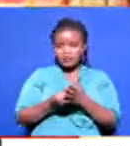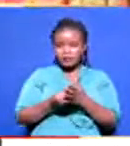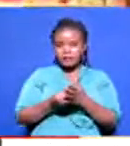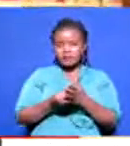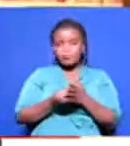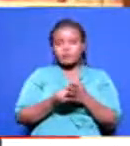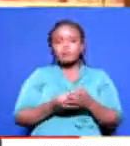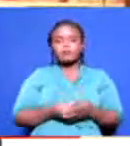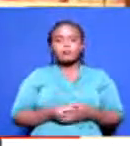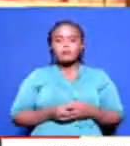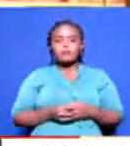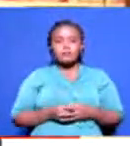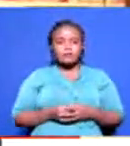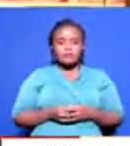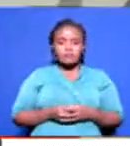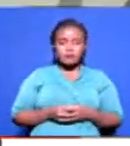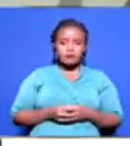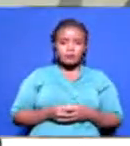Prime Edition.